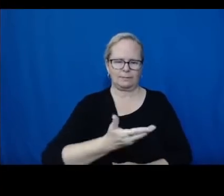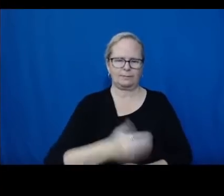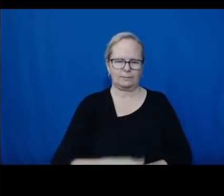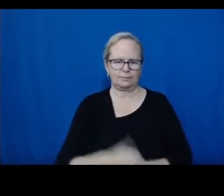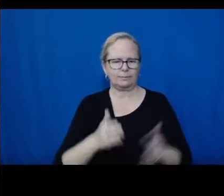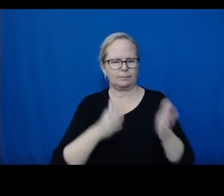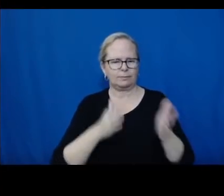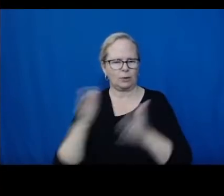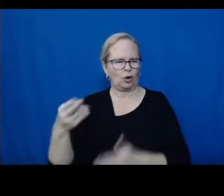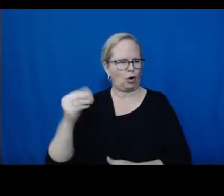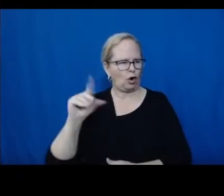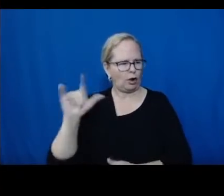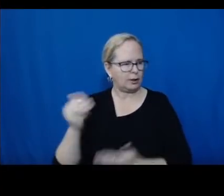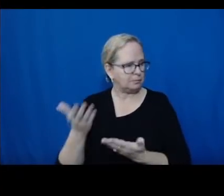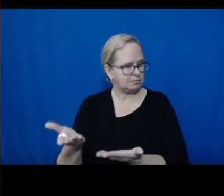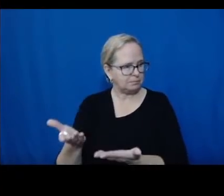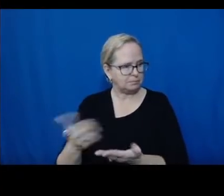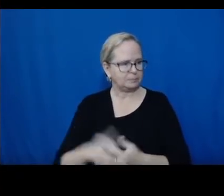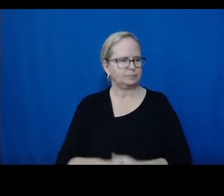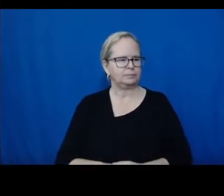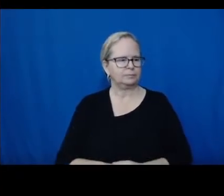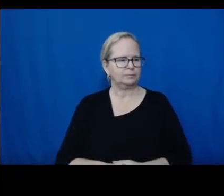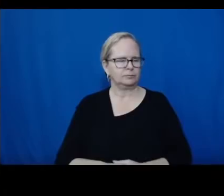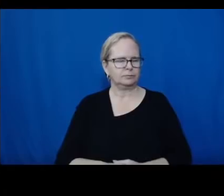Holly, how about you?